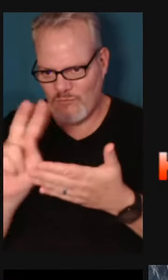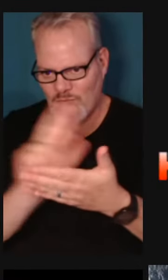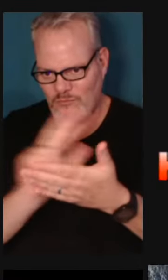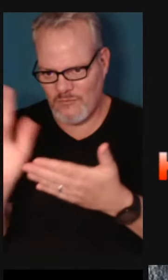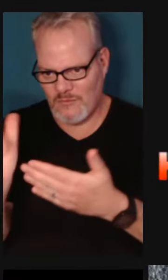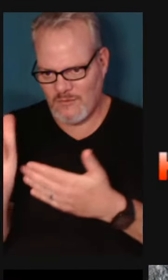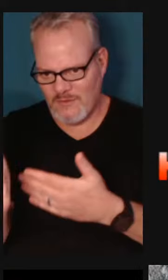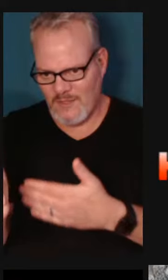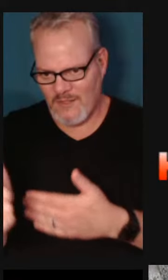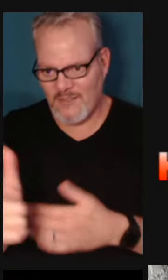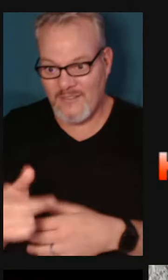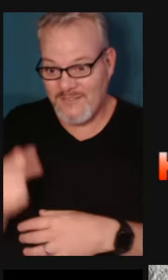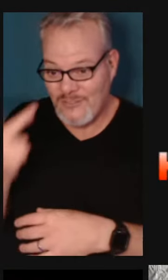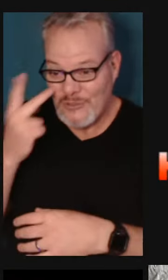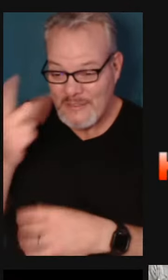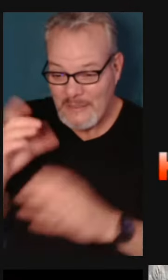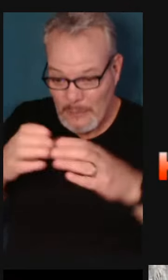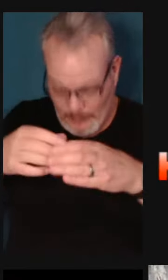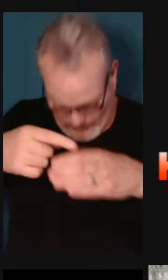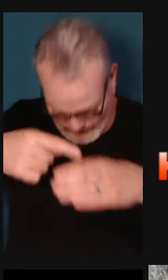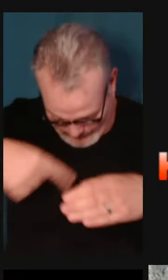There's our spattering surface there.